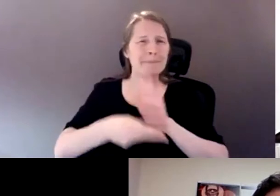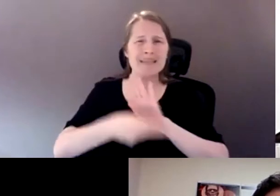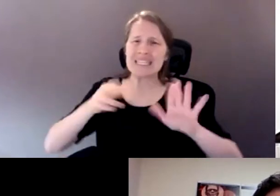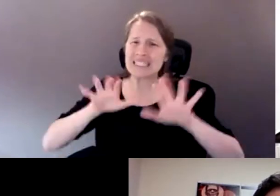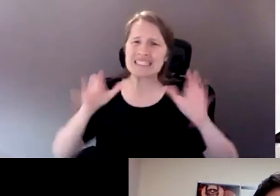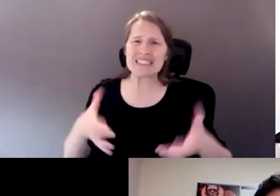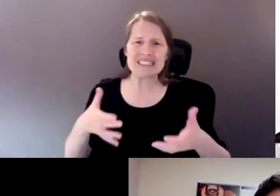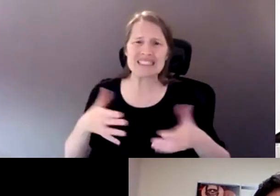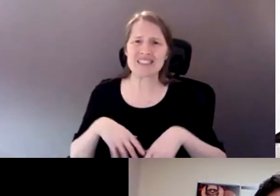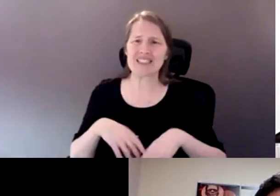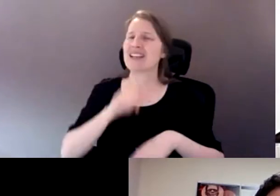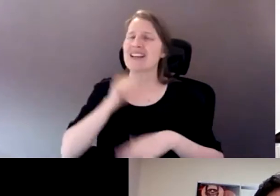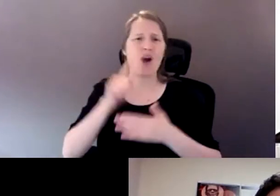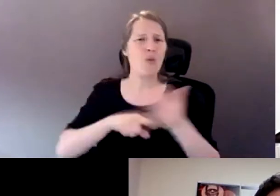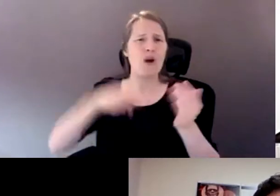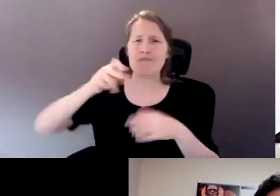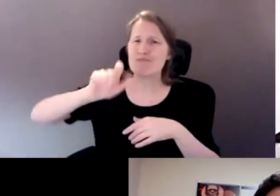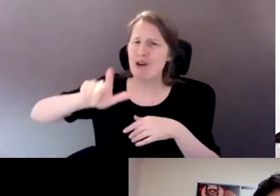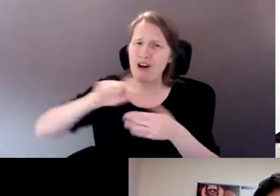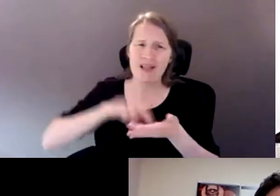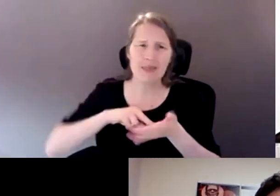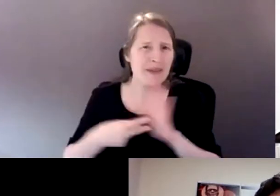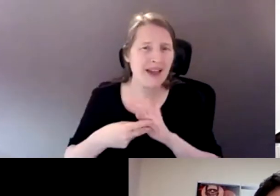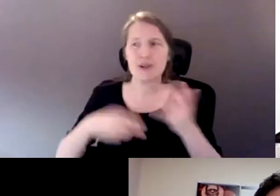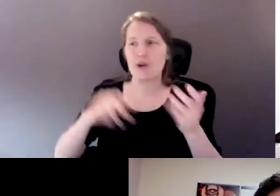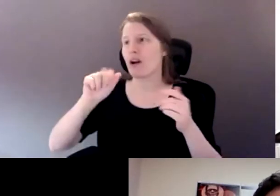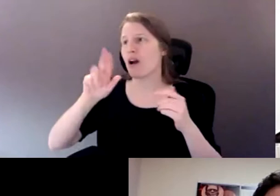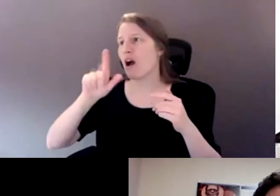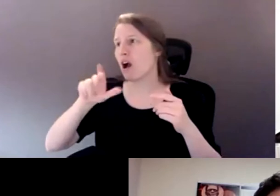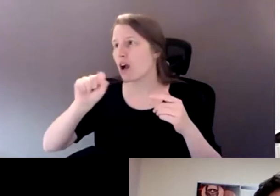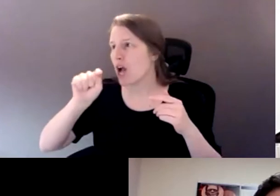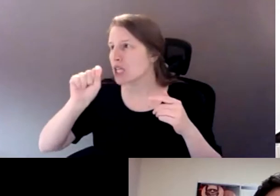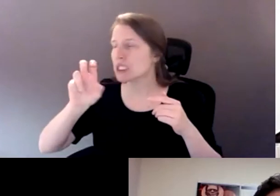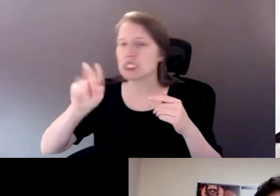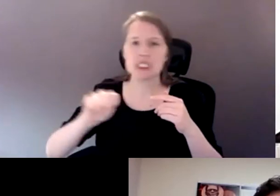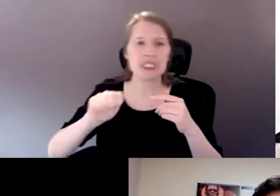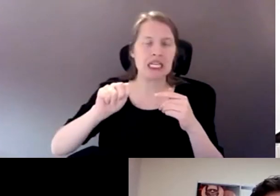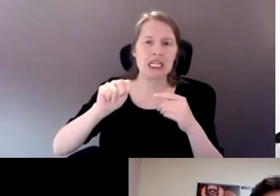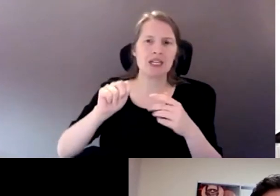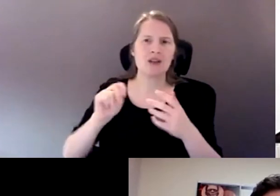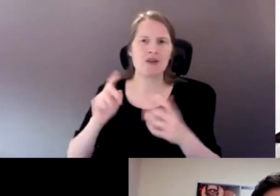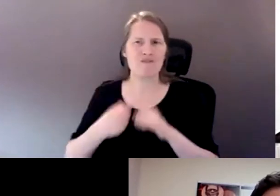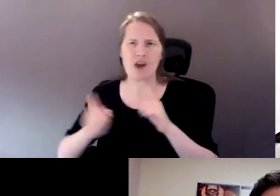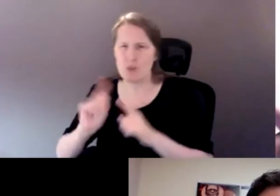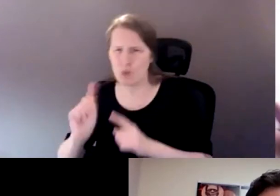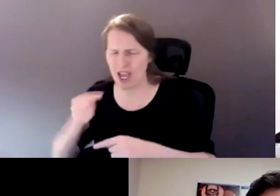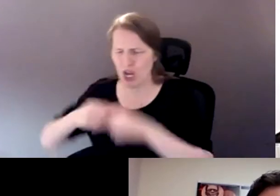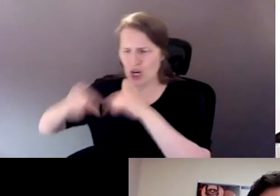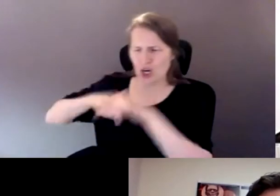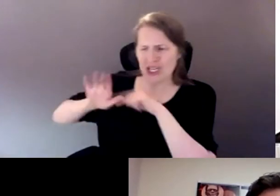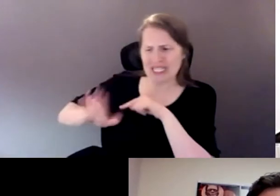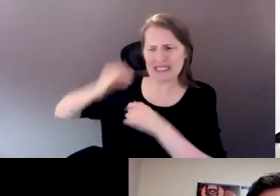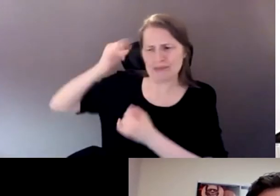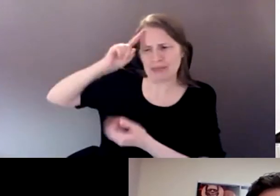bruited, or that's not what Paul meant, or look at how Augustine's, where Augustine's treatment of the Jews came from and some of the effects it